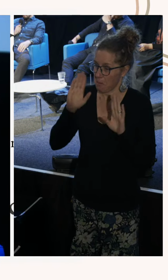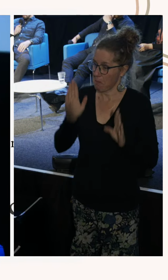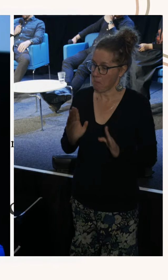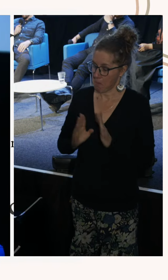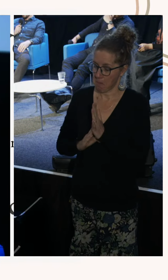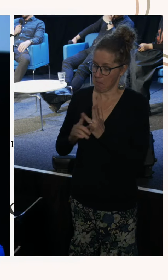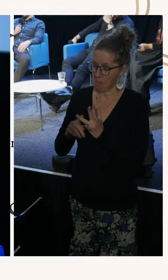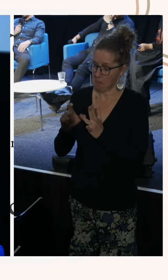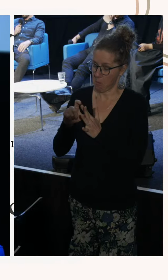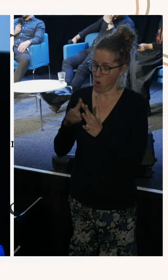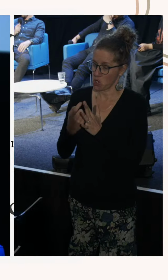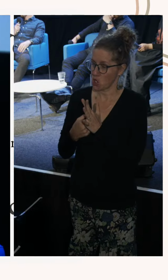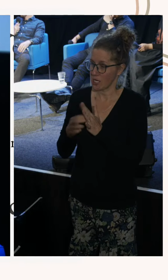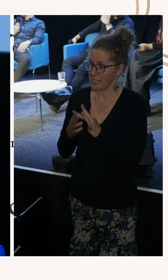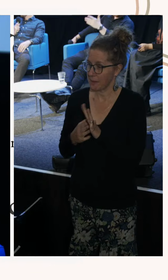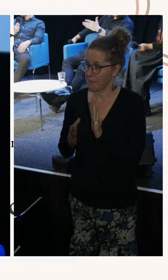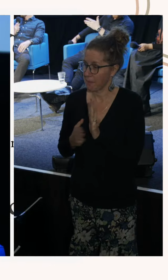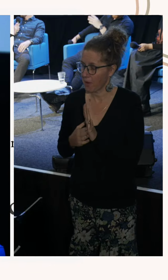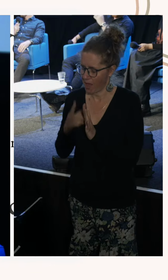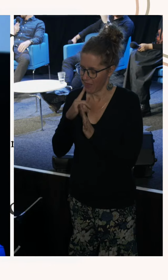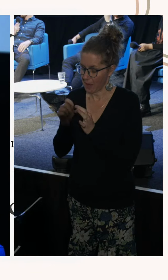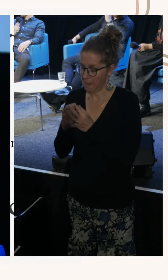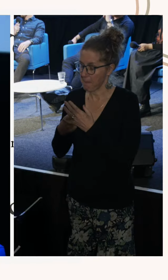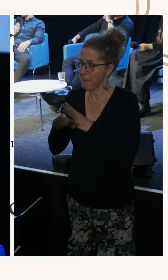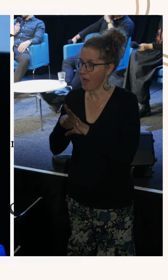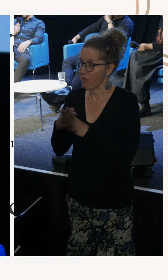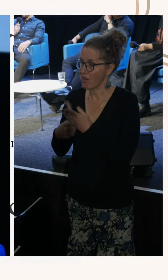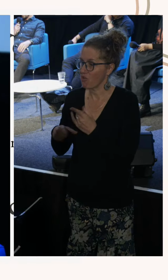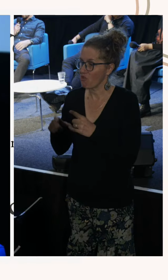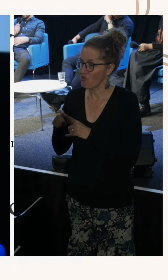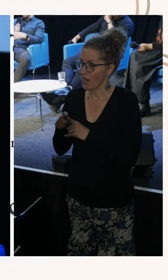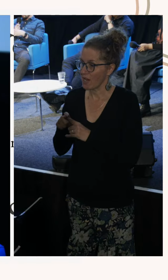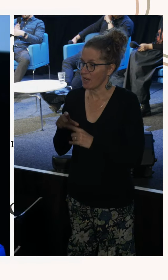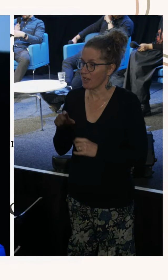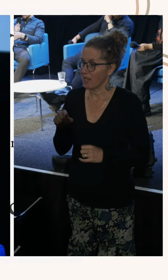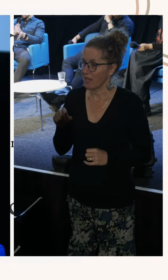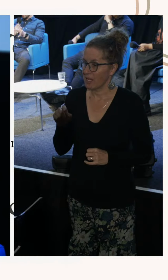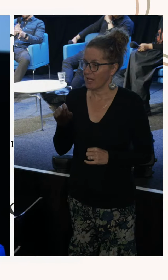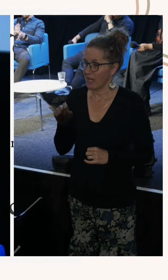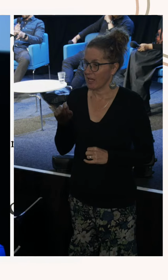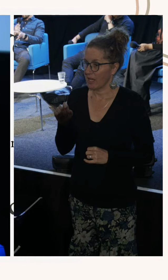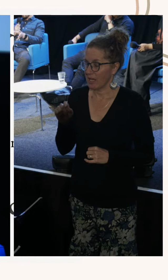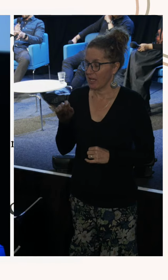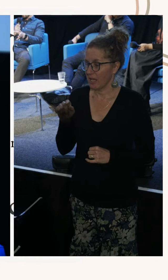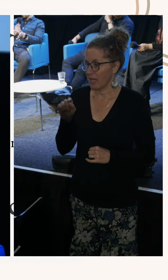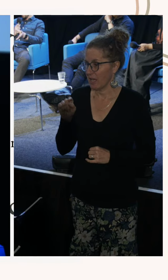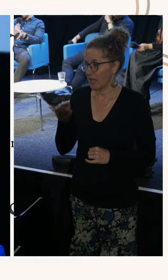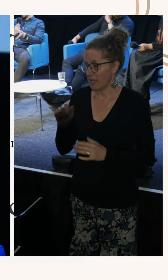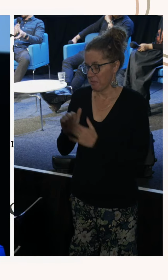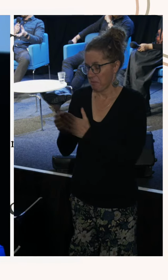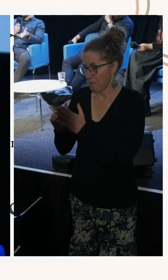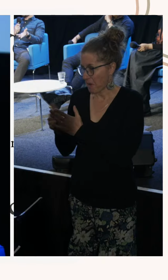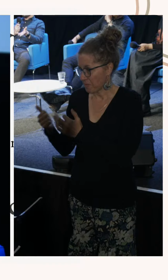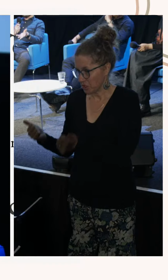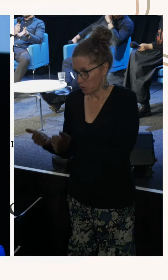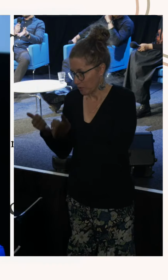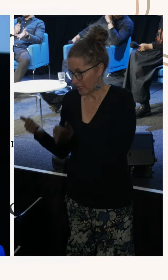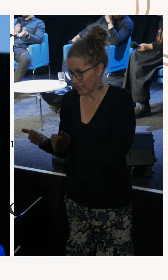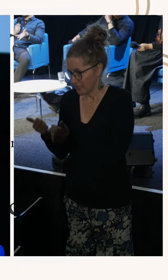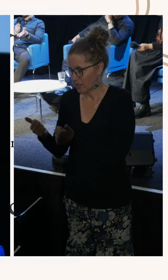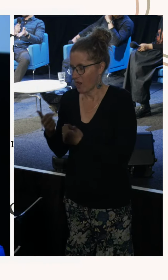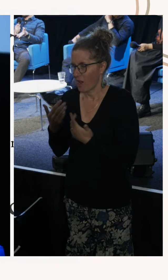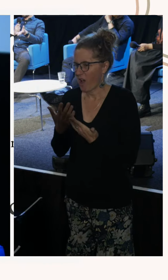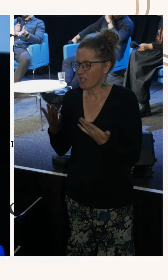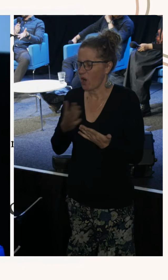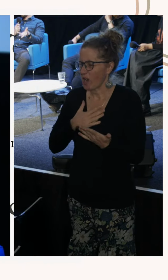know, Barry Reed was the poetry editor, and he published plenty of quite, like, I mean, I don't like